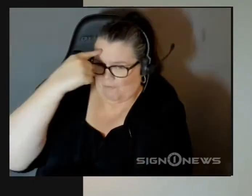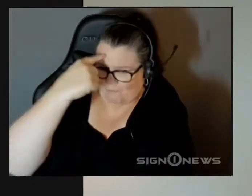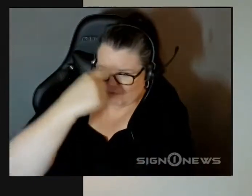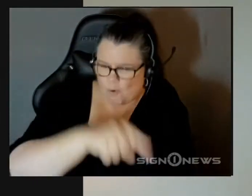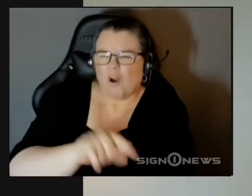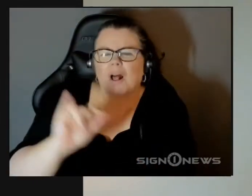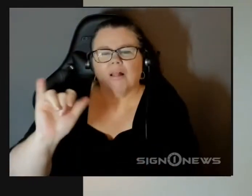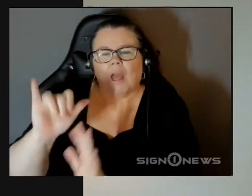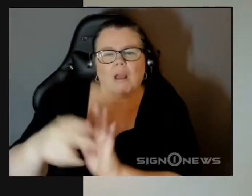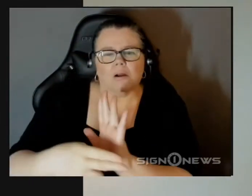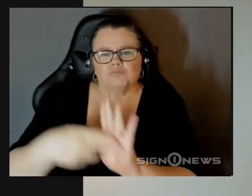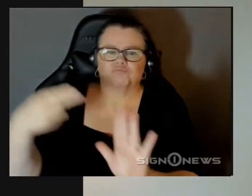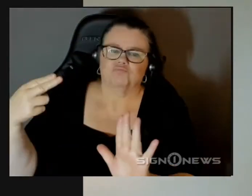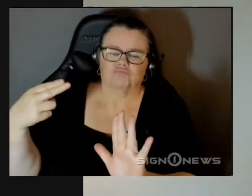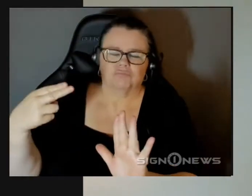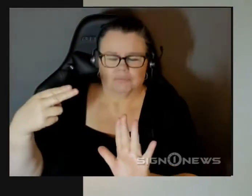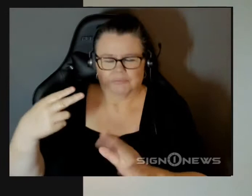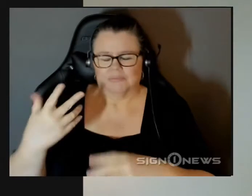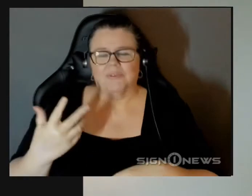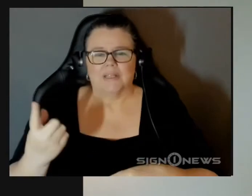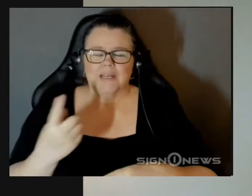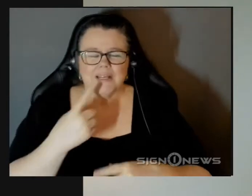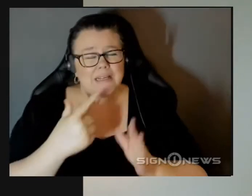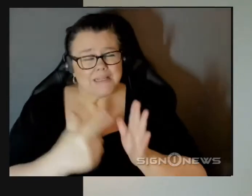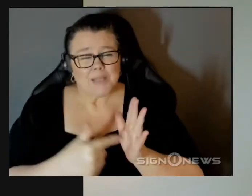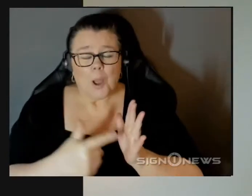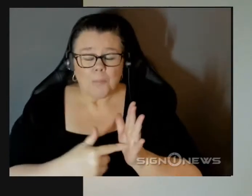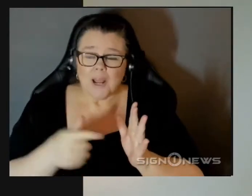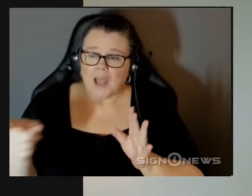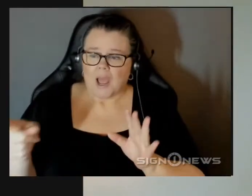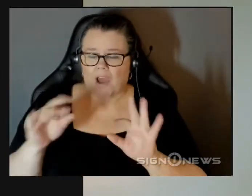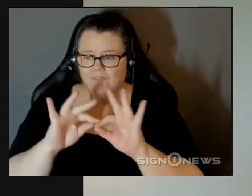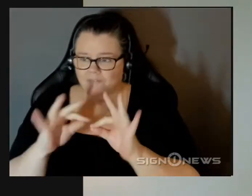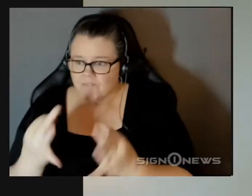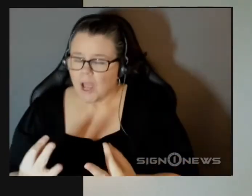that family members or people themselves are kind of facing